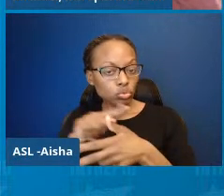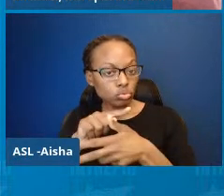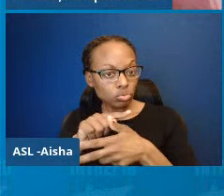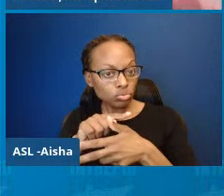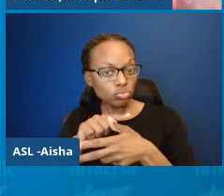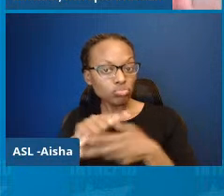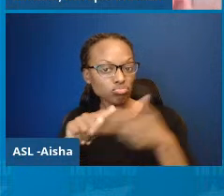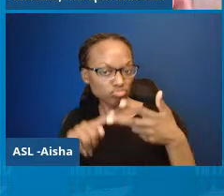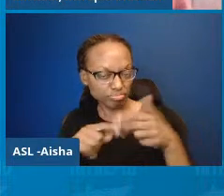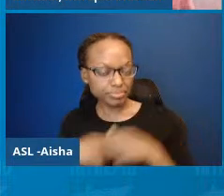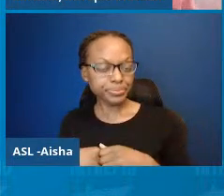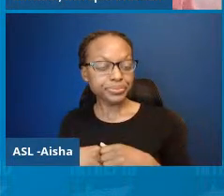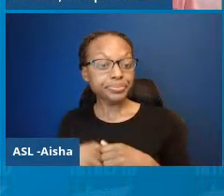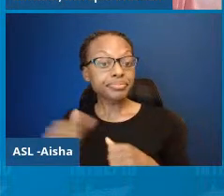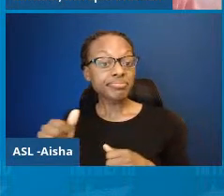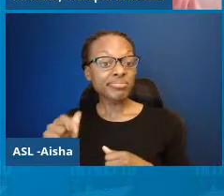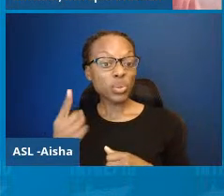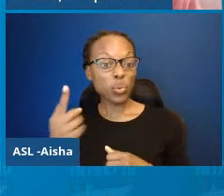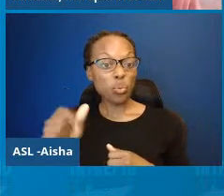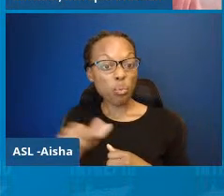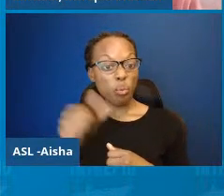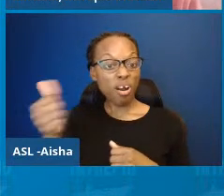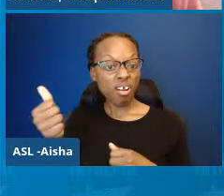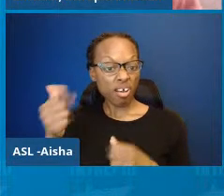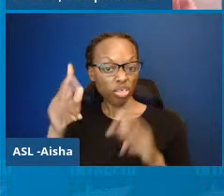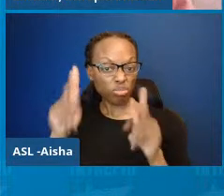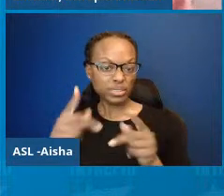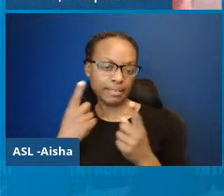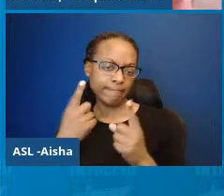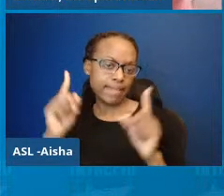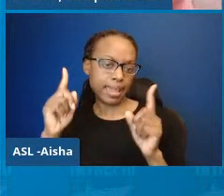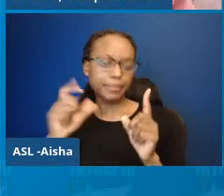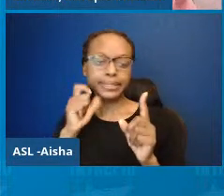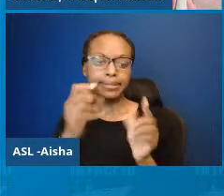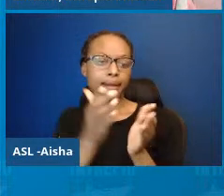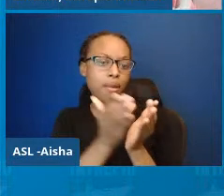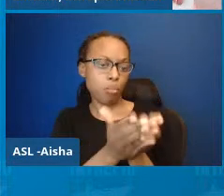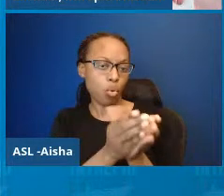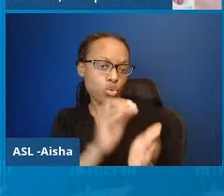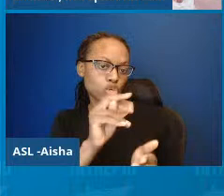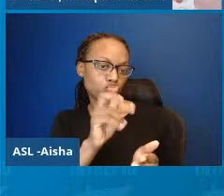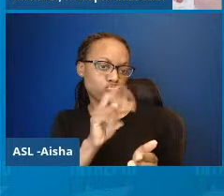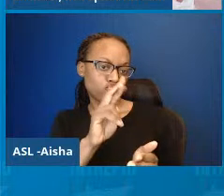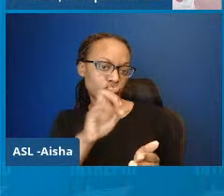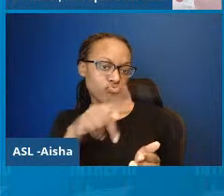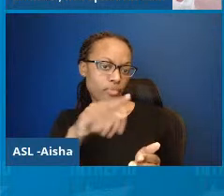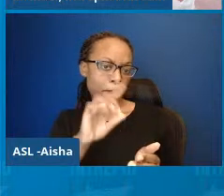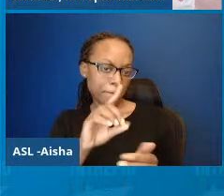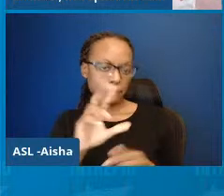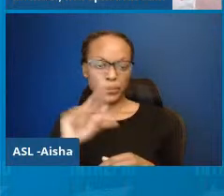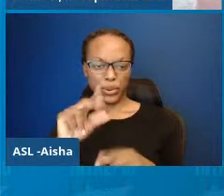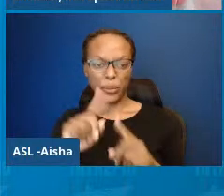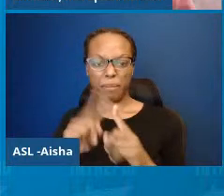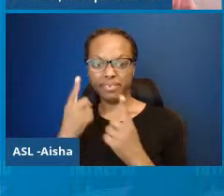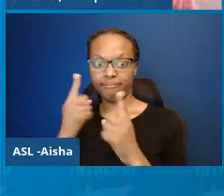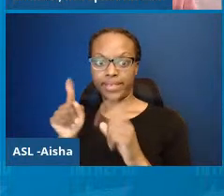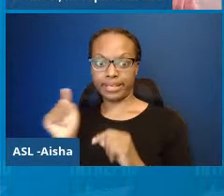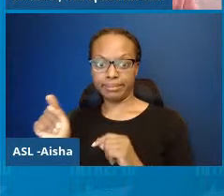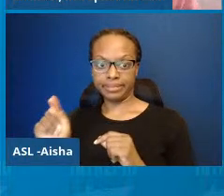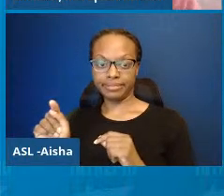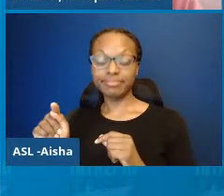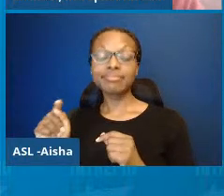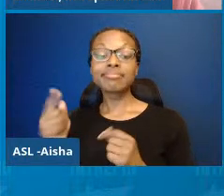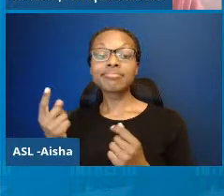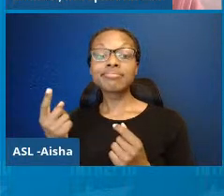well known. Again, he didn't serve on Intrepid. In fact, he had an ear